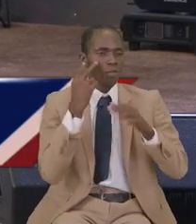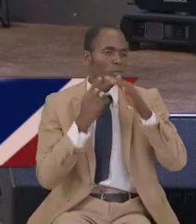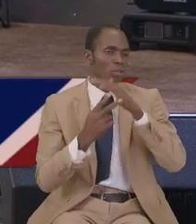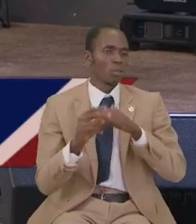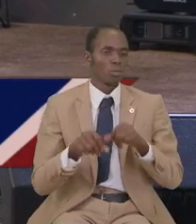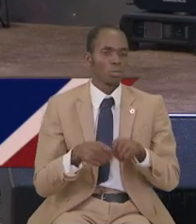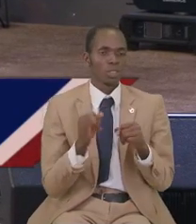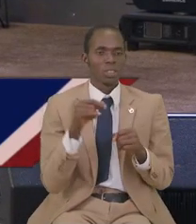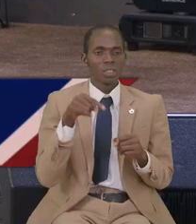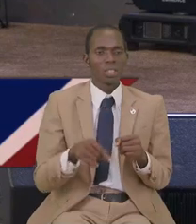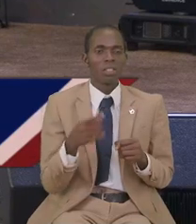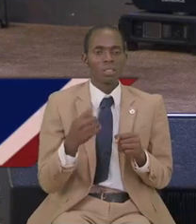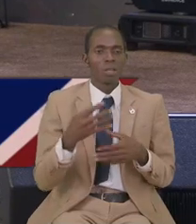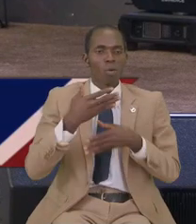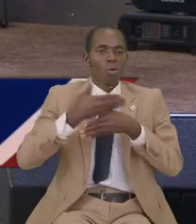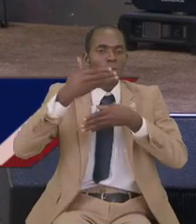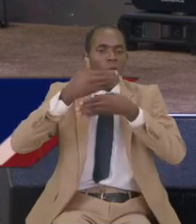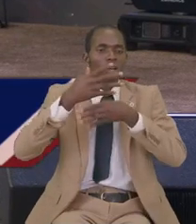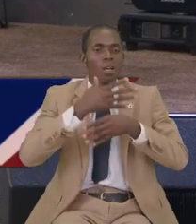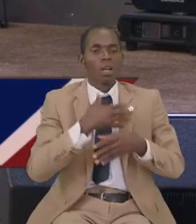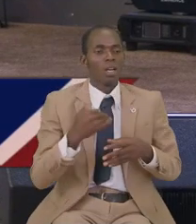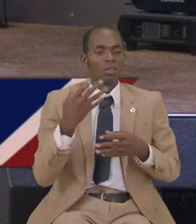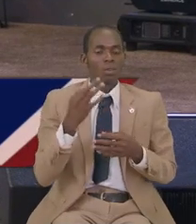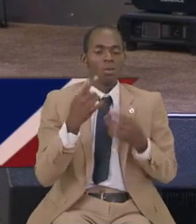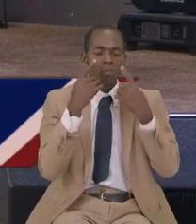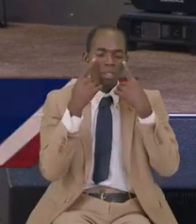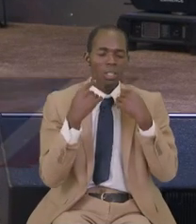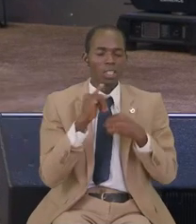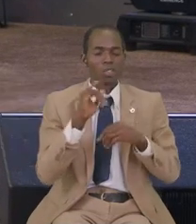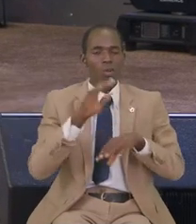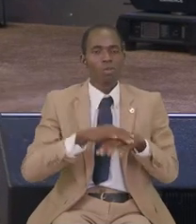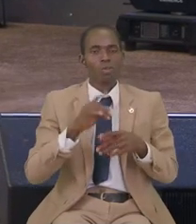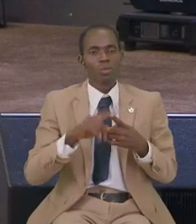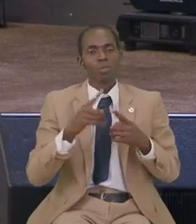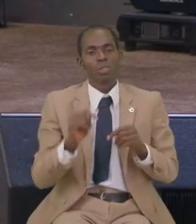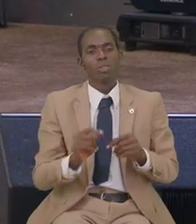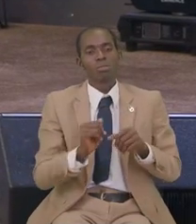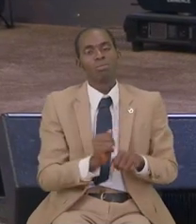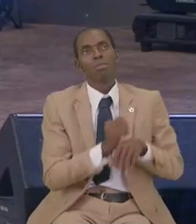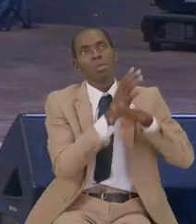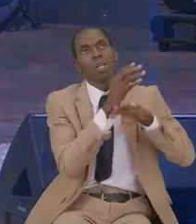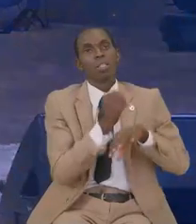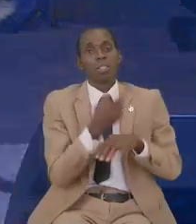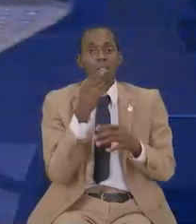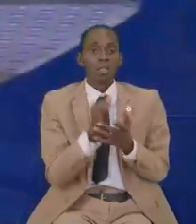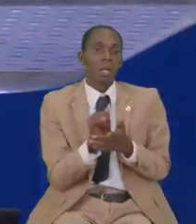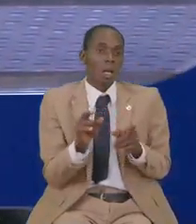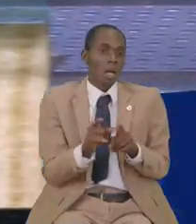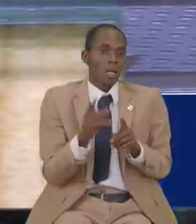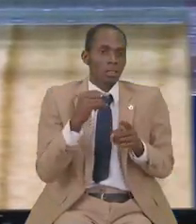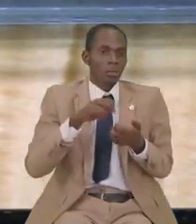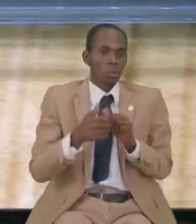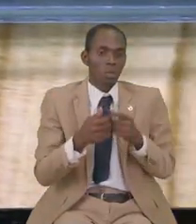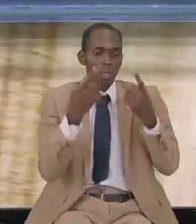the walls and crying to the mountains. It says, as the captivity came upon